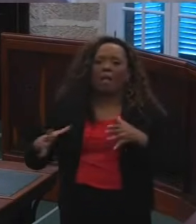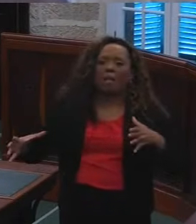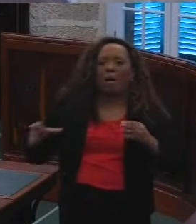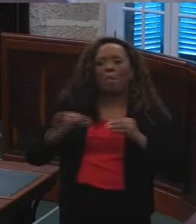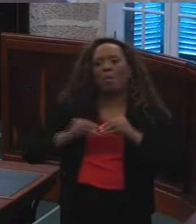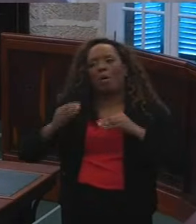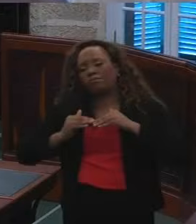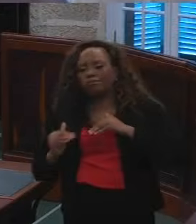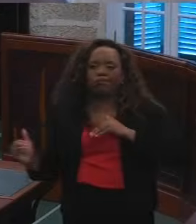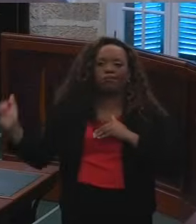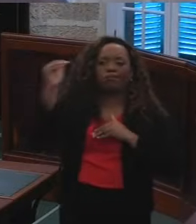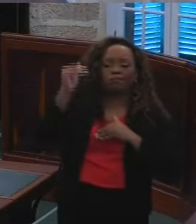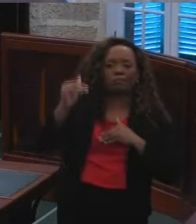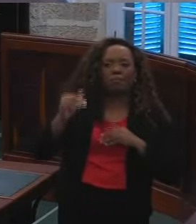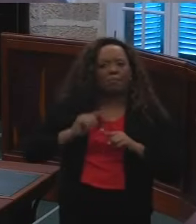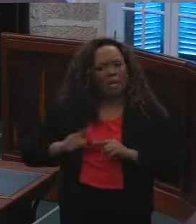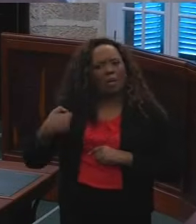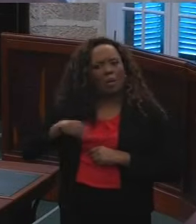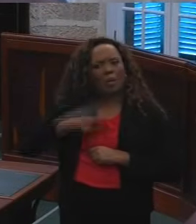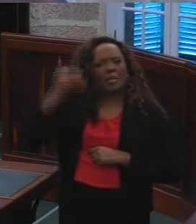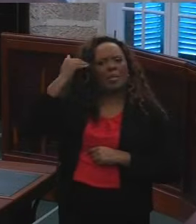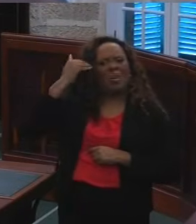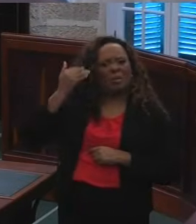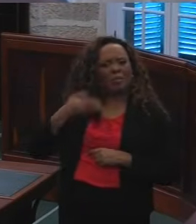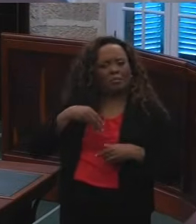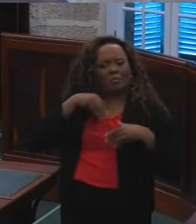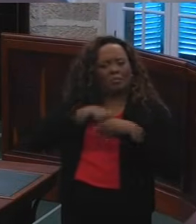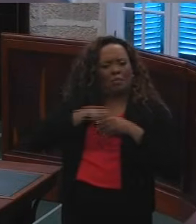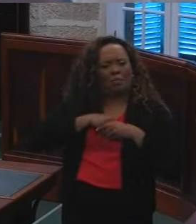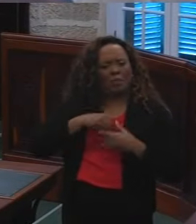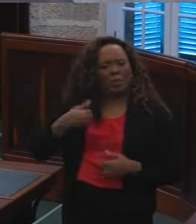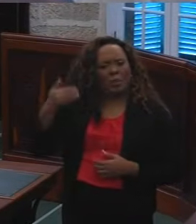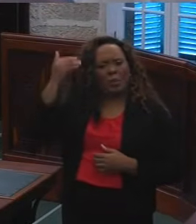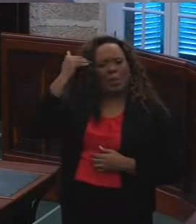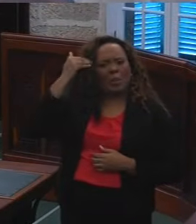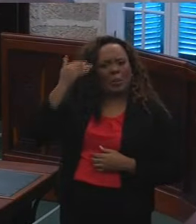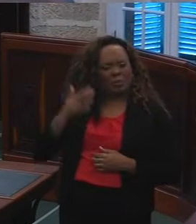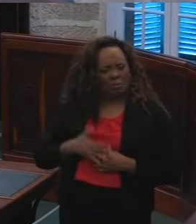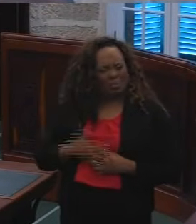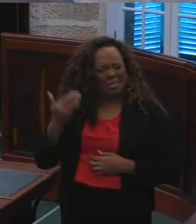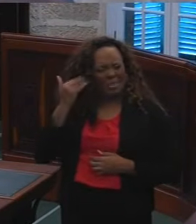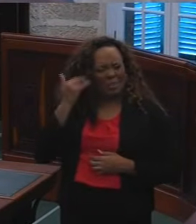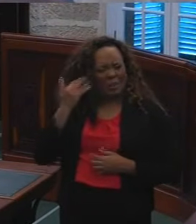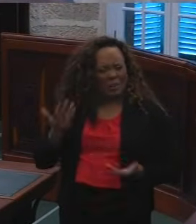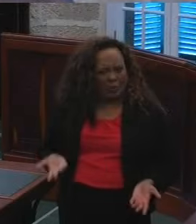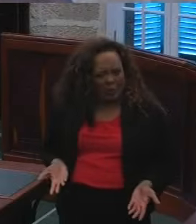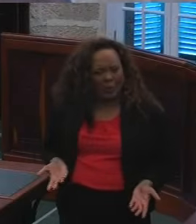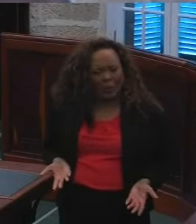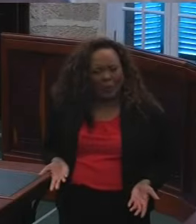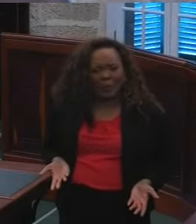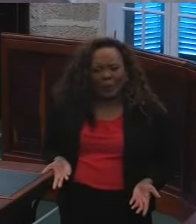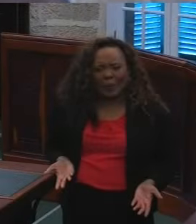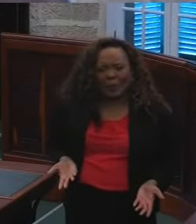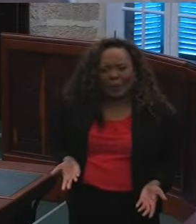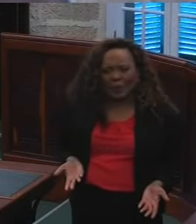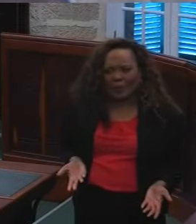know that Barbados can punch a bit above its weight. We know that Barbados has the true potential to